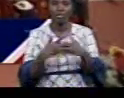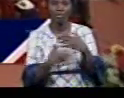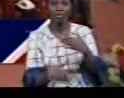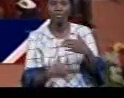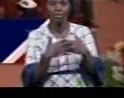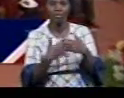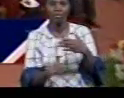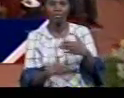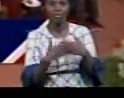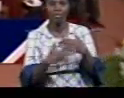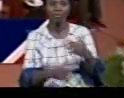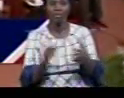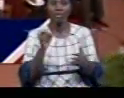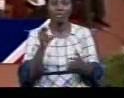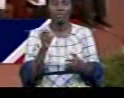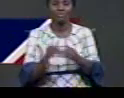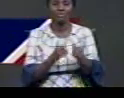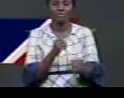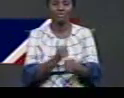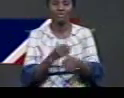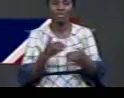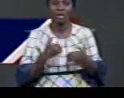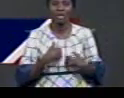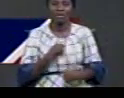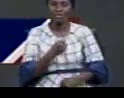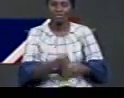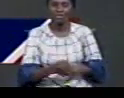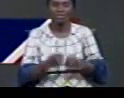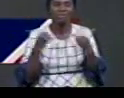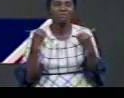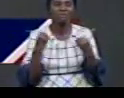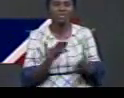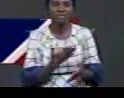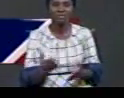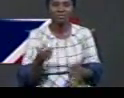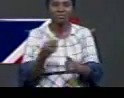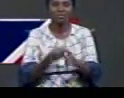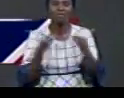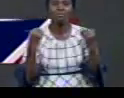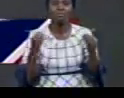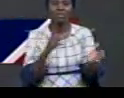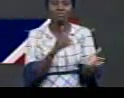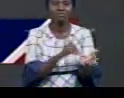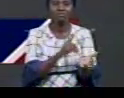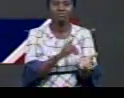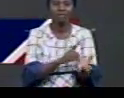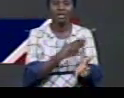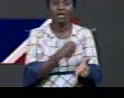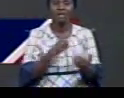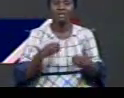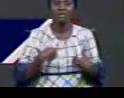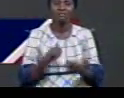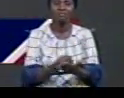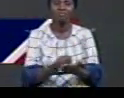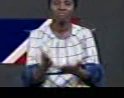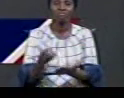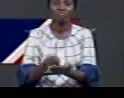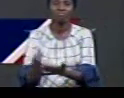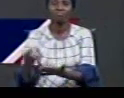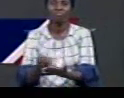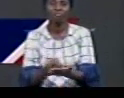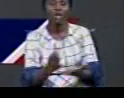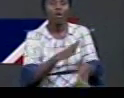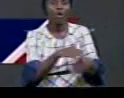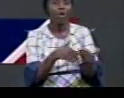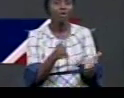12 years, 26, and had suffered many things of many physicians, and had spent all that she